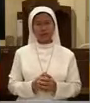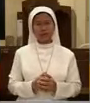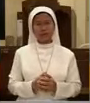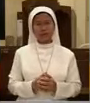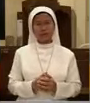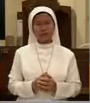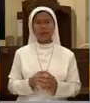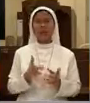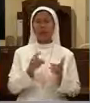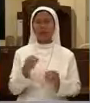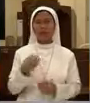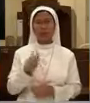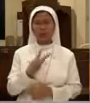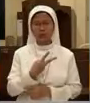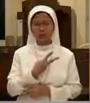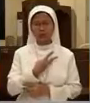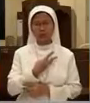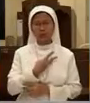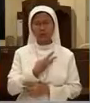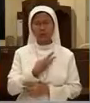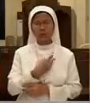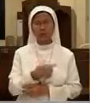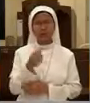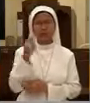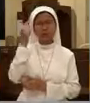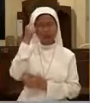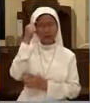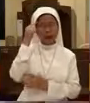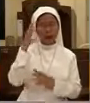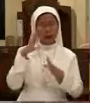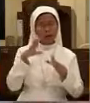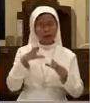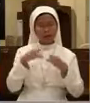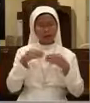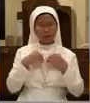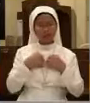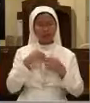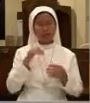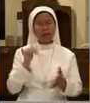Nakikilala pa ba natin, na kinikilala natin na merong mga